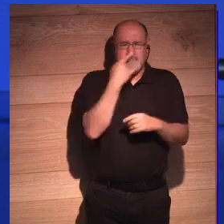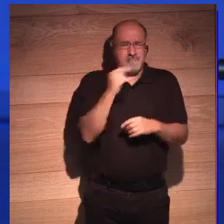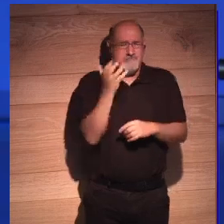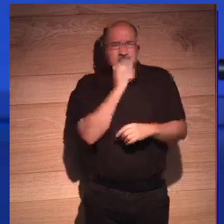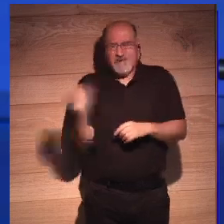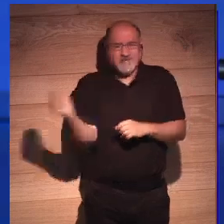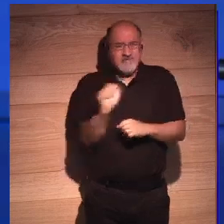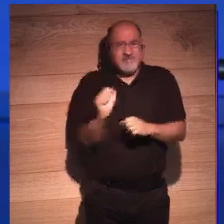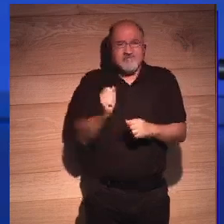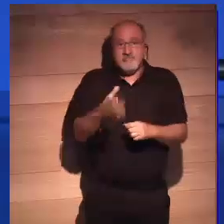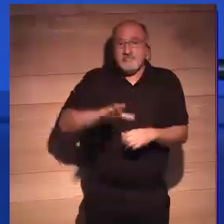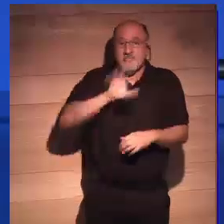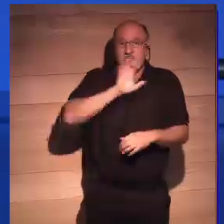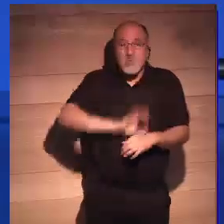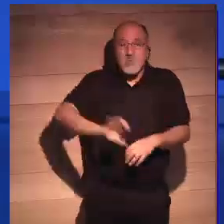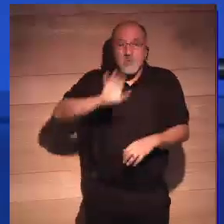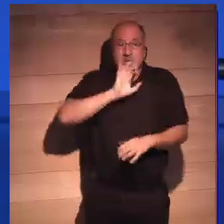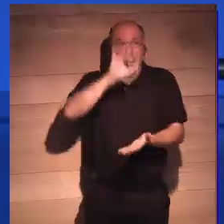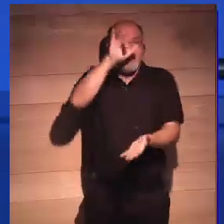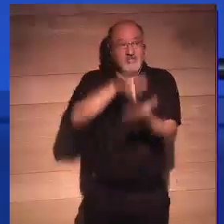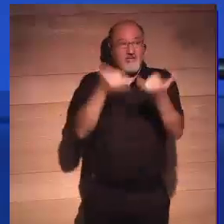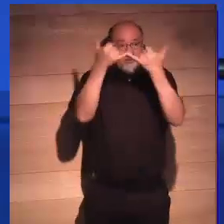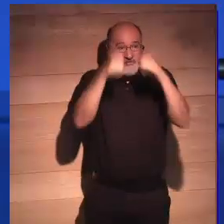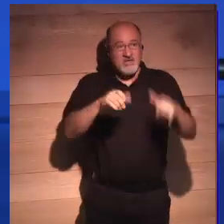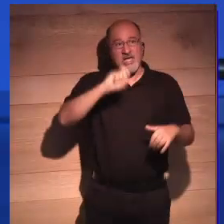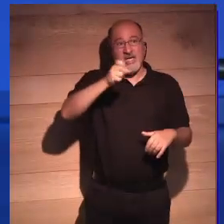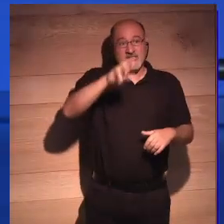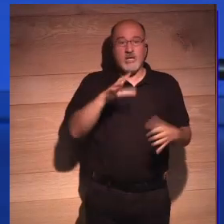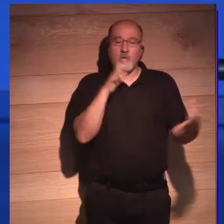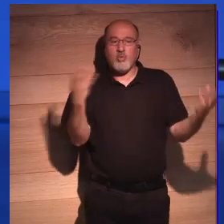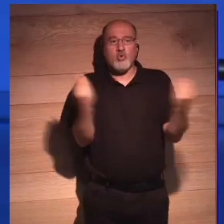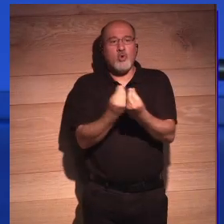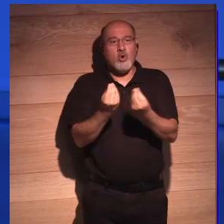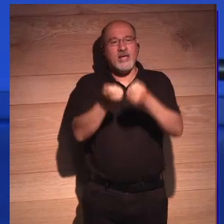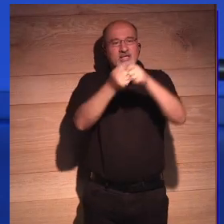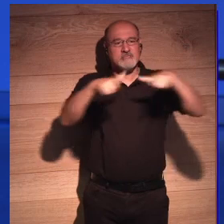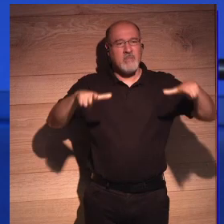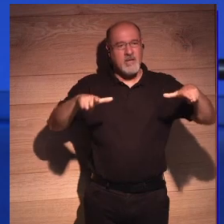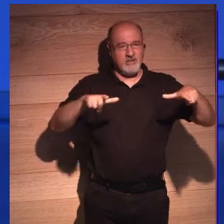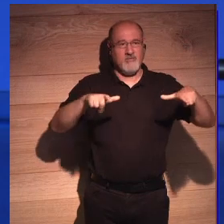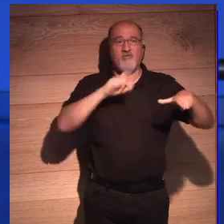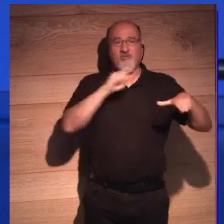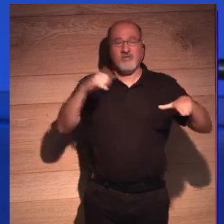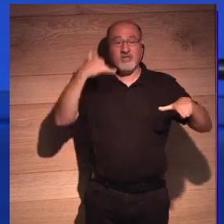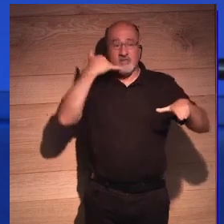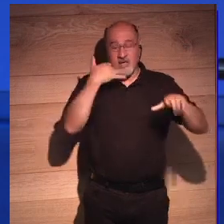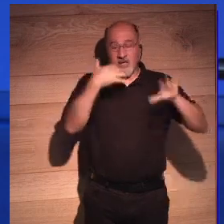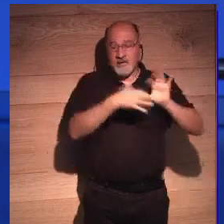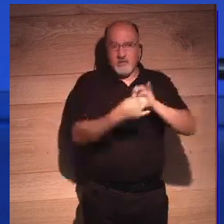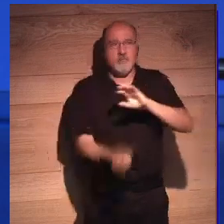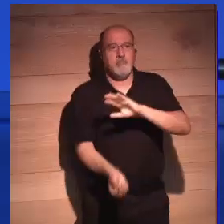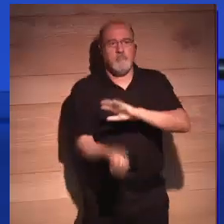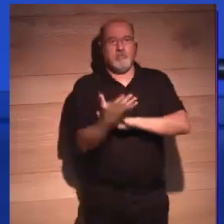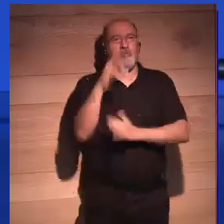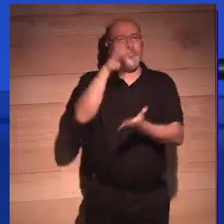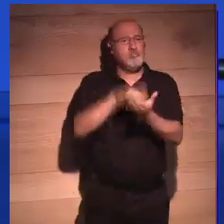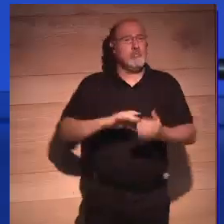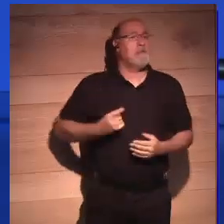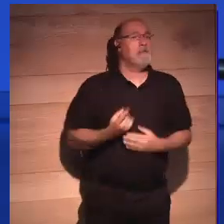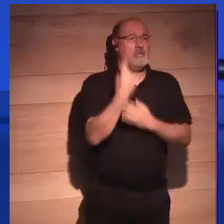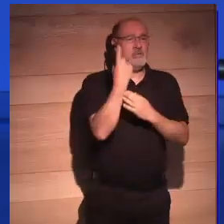amazing year with snacks from XR Fest that we organized with Telefónica Foundation, it was about time